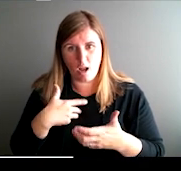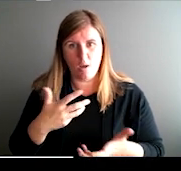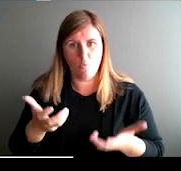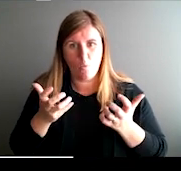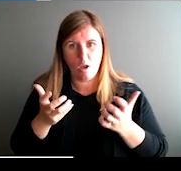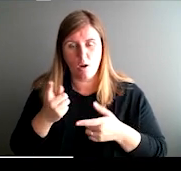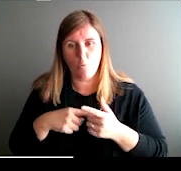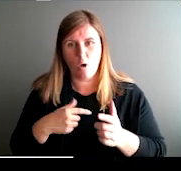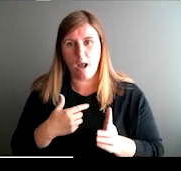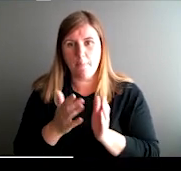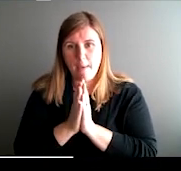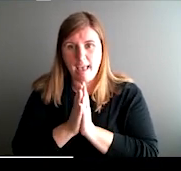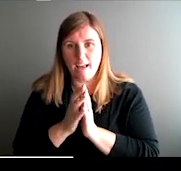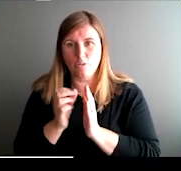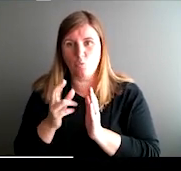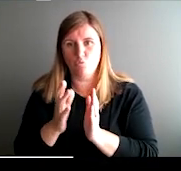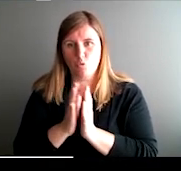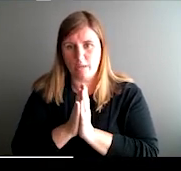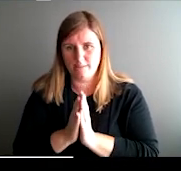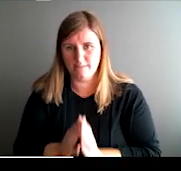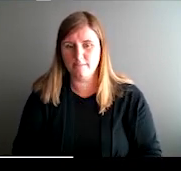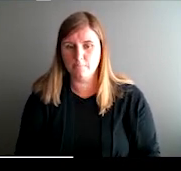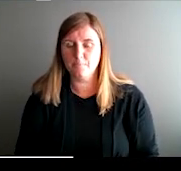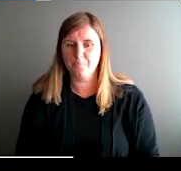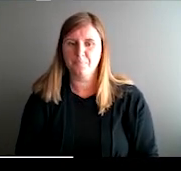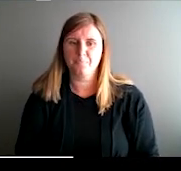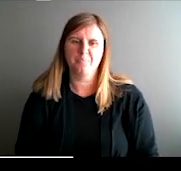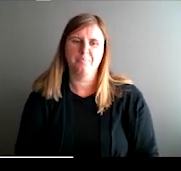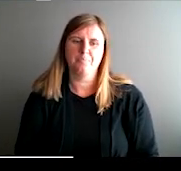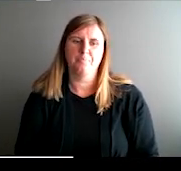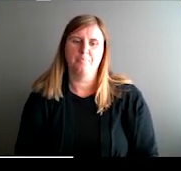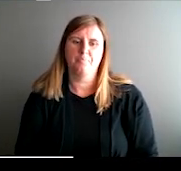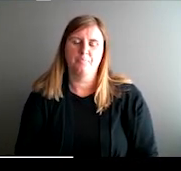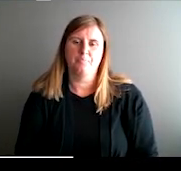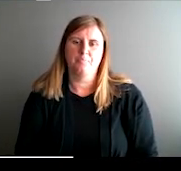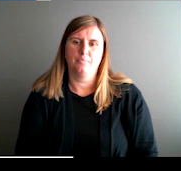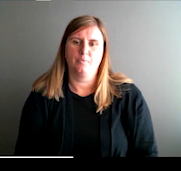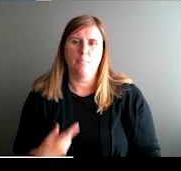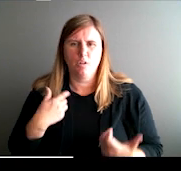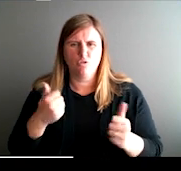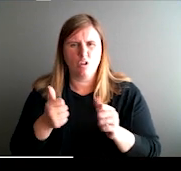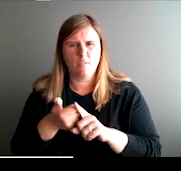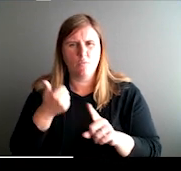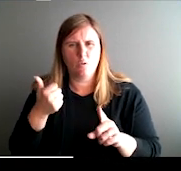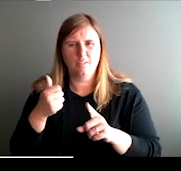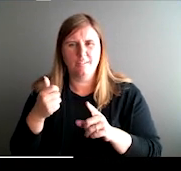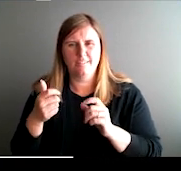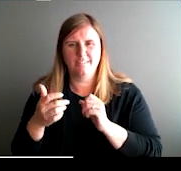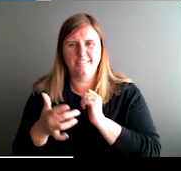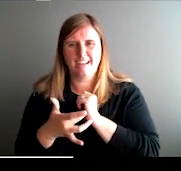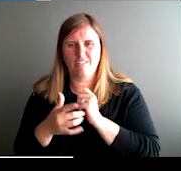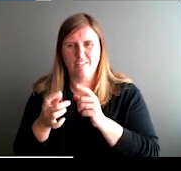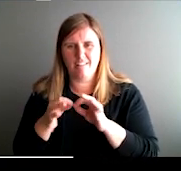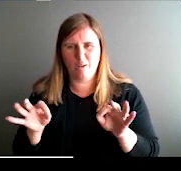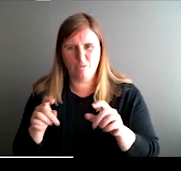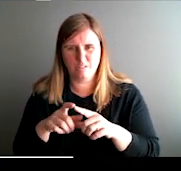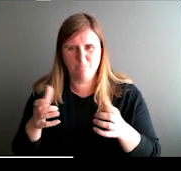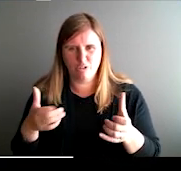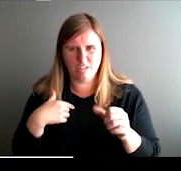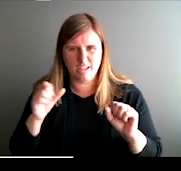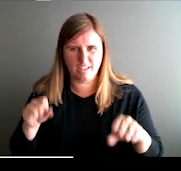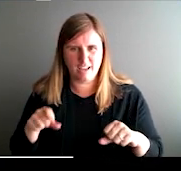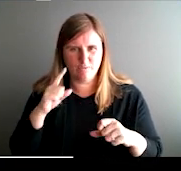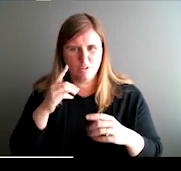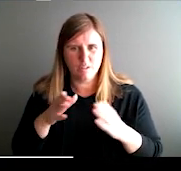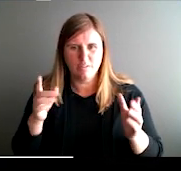when I mand or when I request. I am going to try to avoid technical language as much as I can for this presentation.